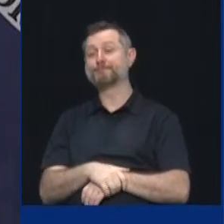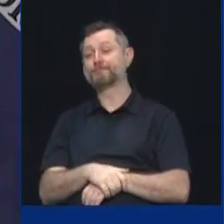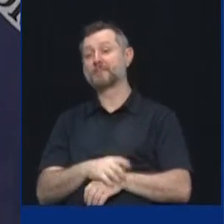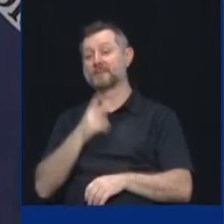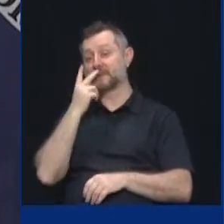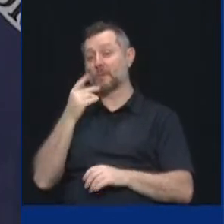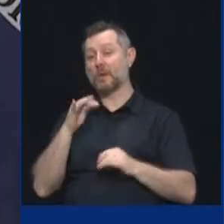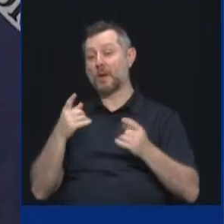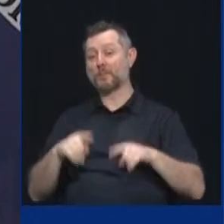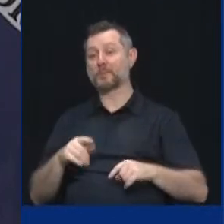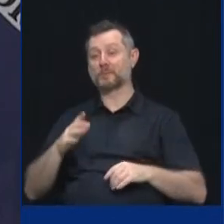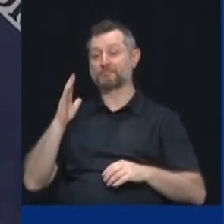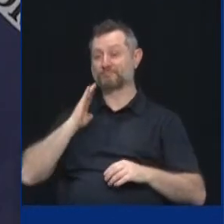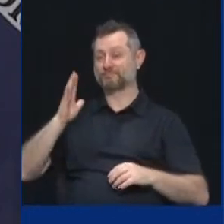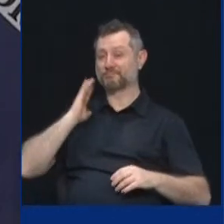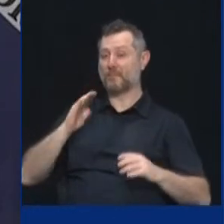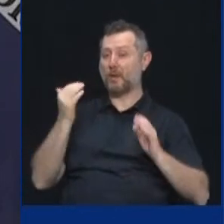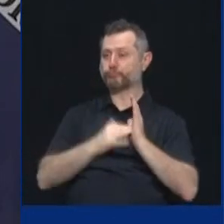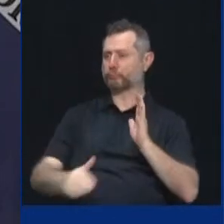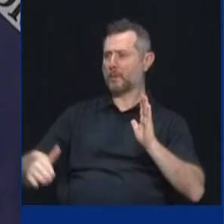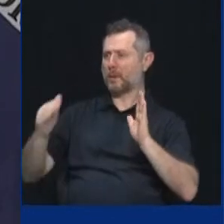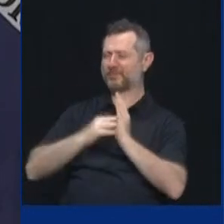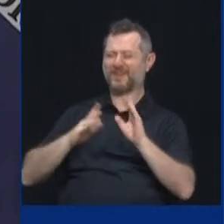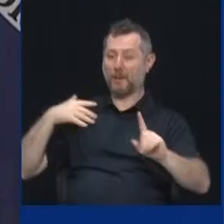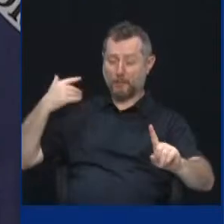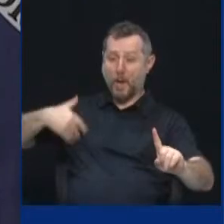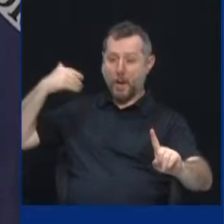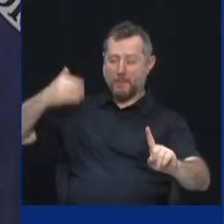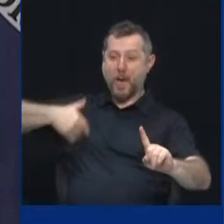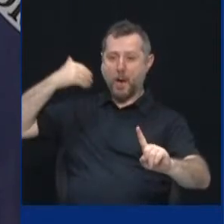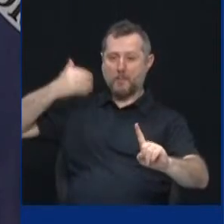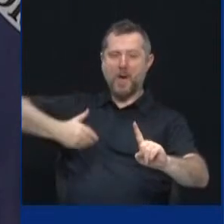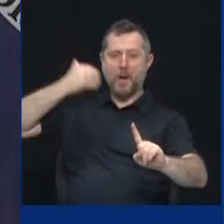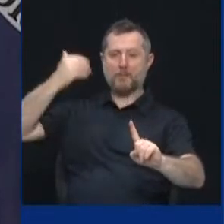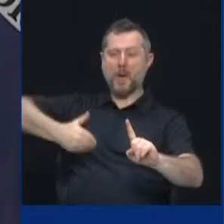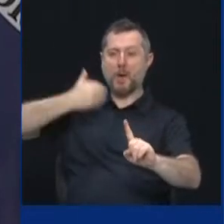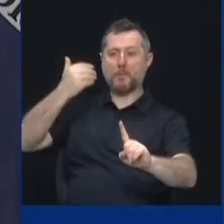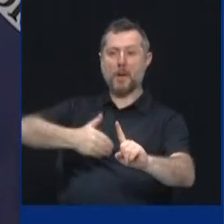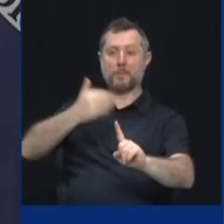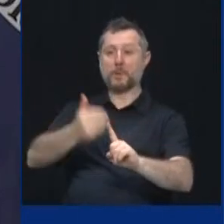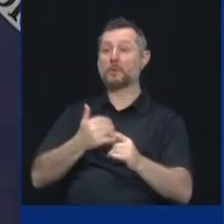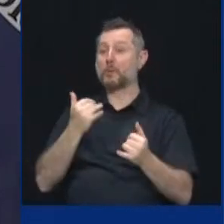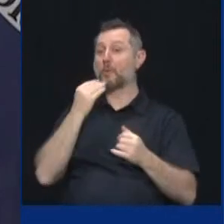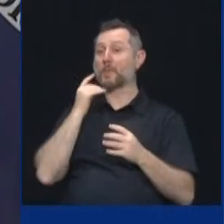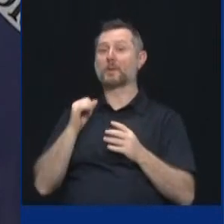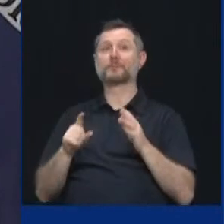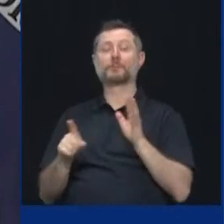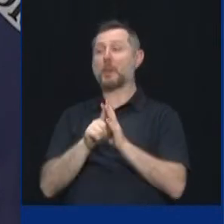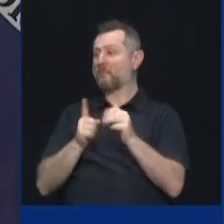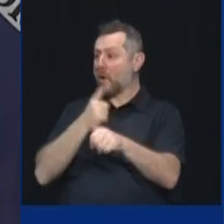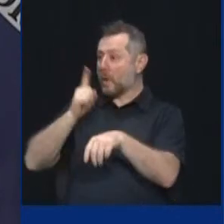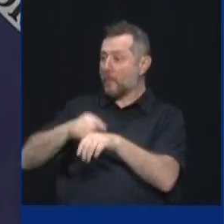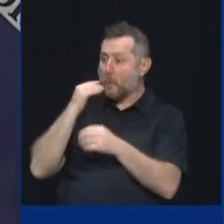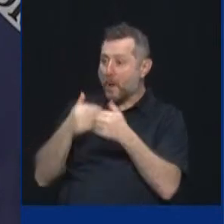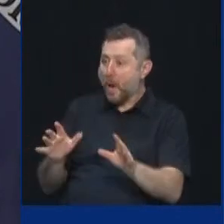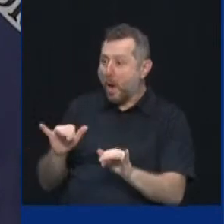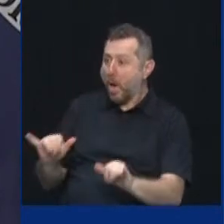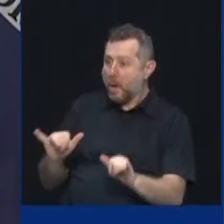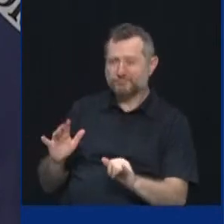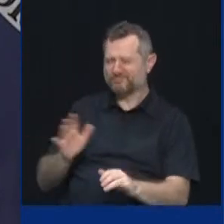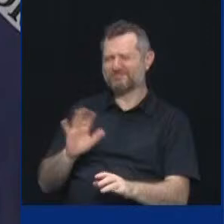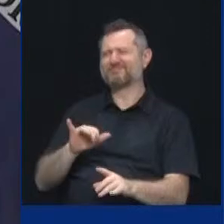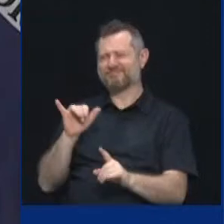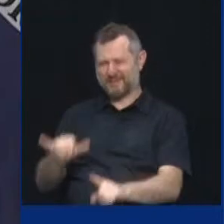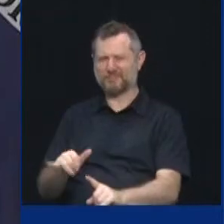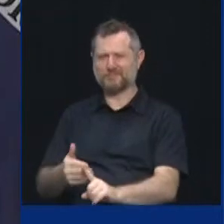cycle. We've seen it. This is not the first time we had homeless. We had homeless problems.